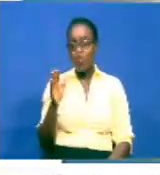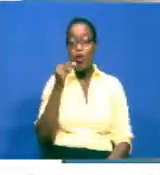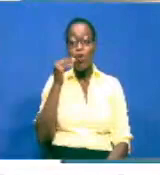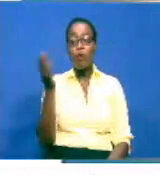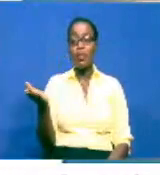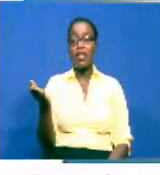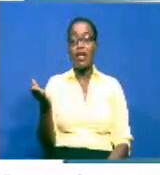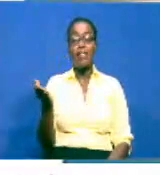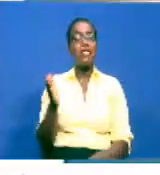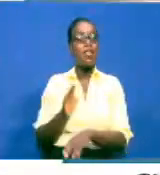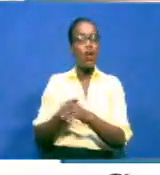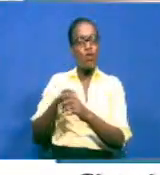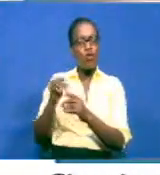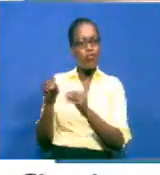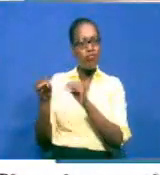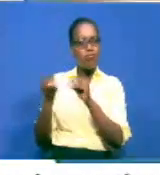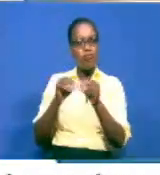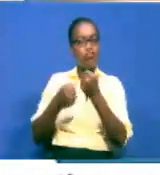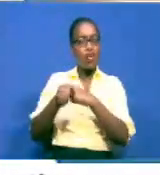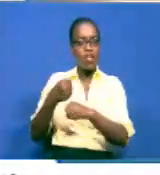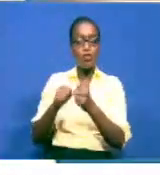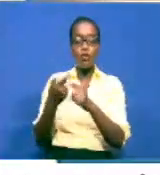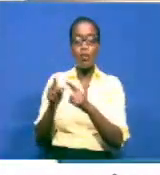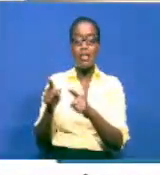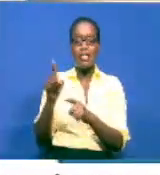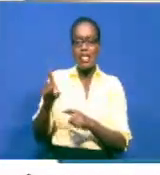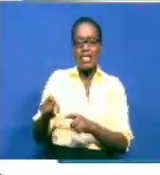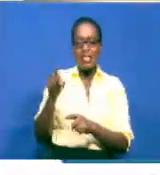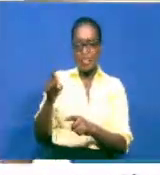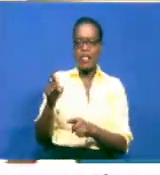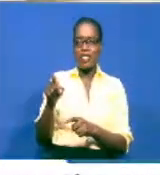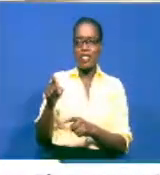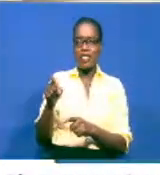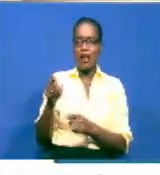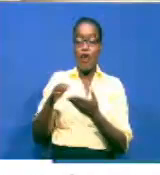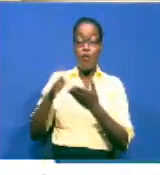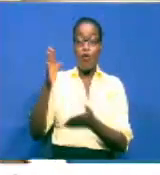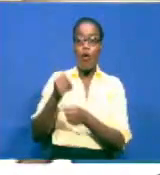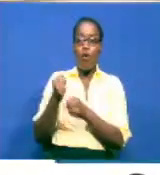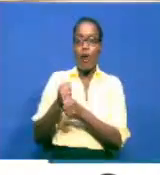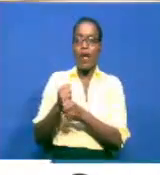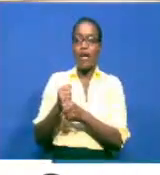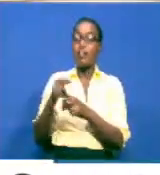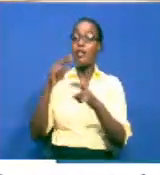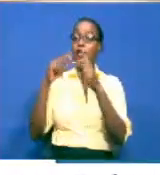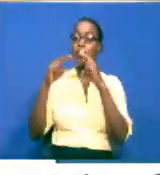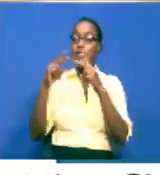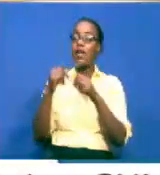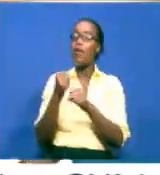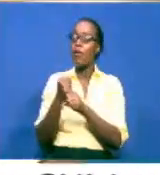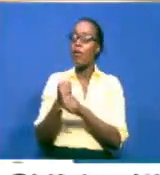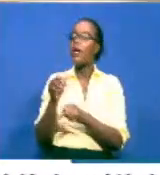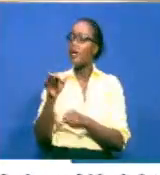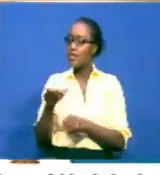it is a good move, but there's need to be extra cautious in as much as the hoteliers are doing